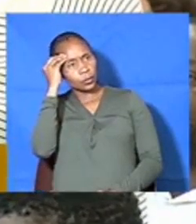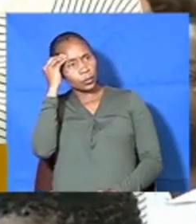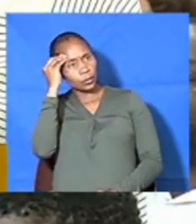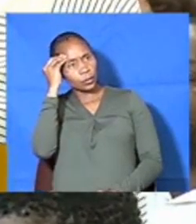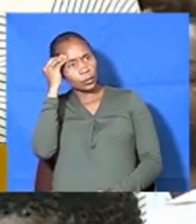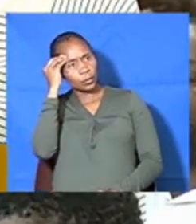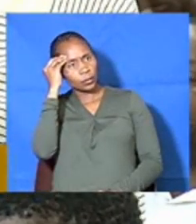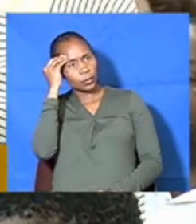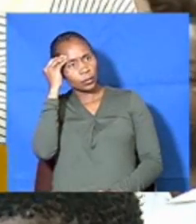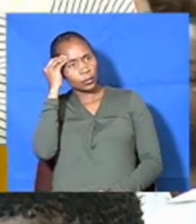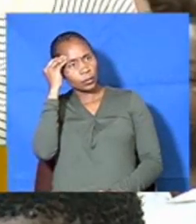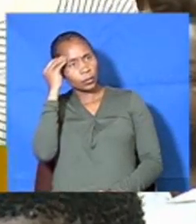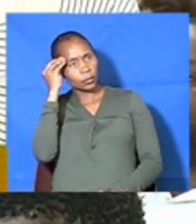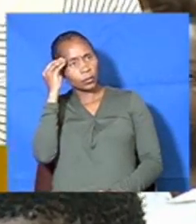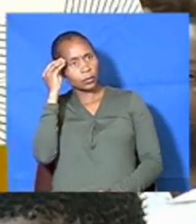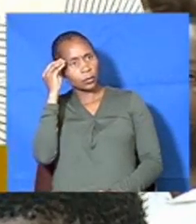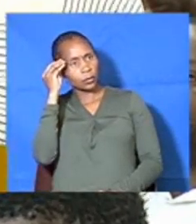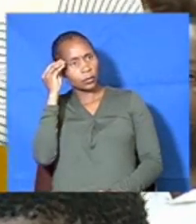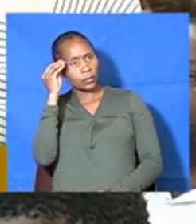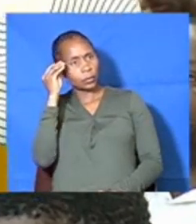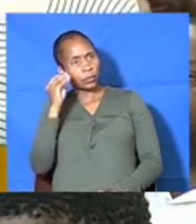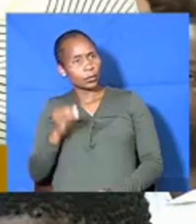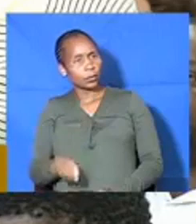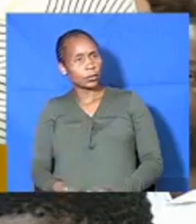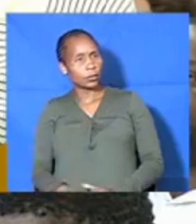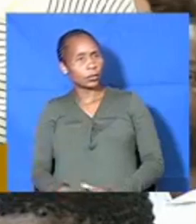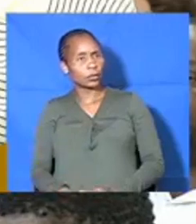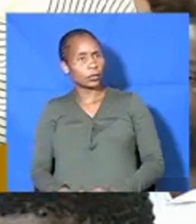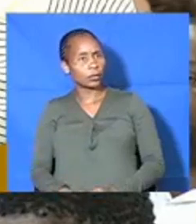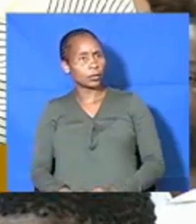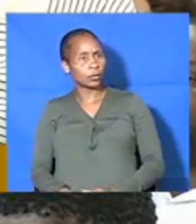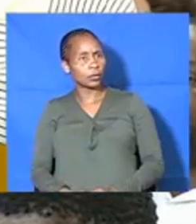This issue